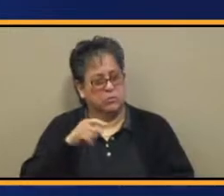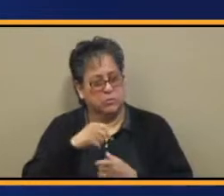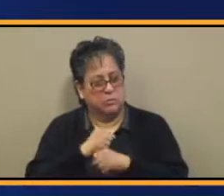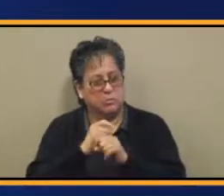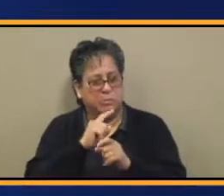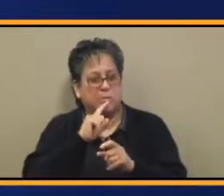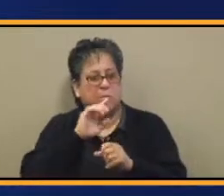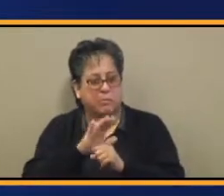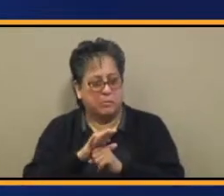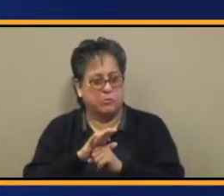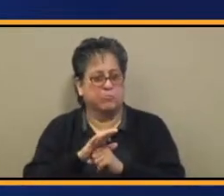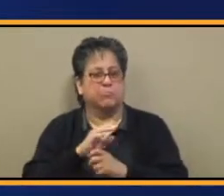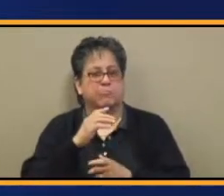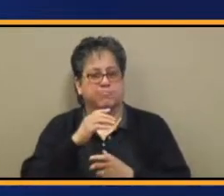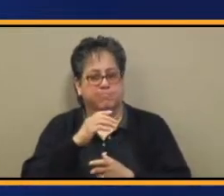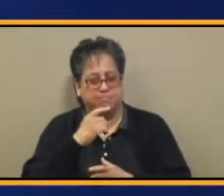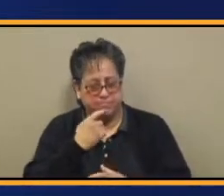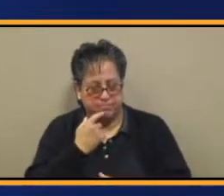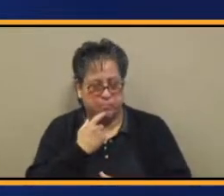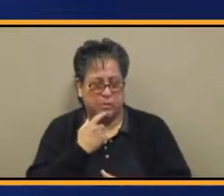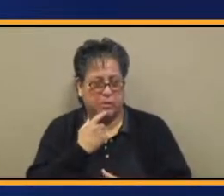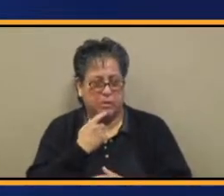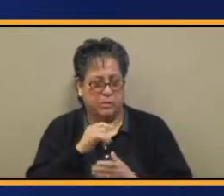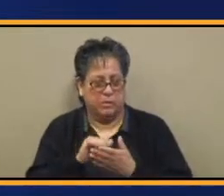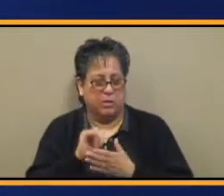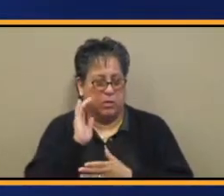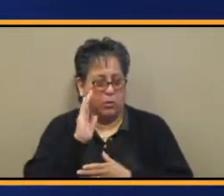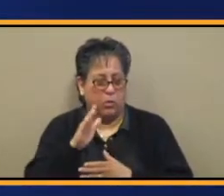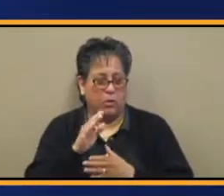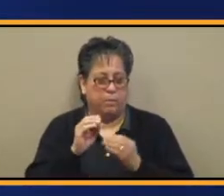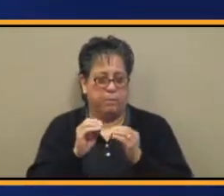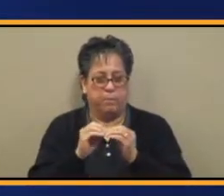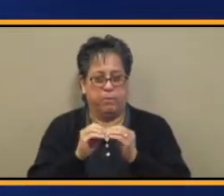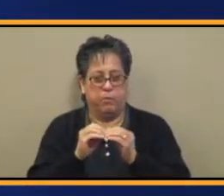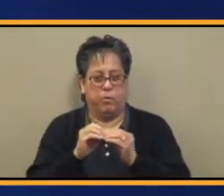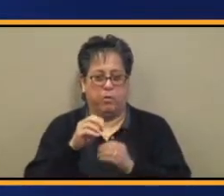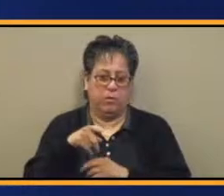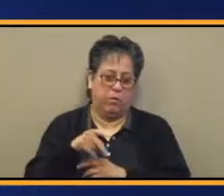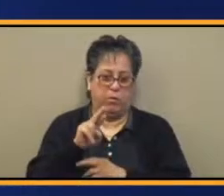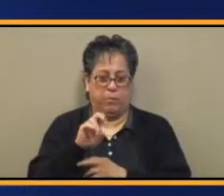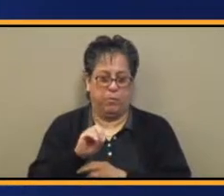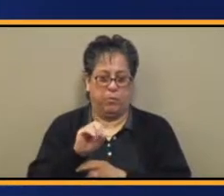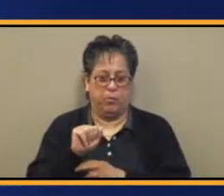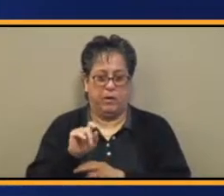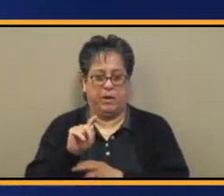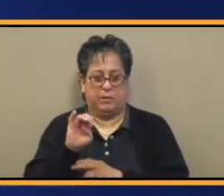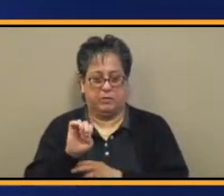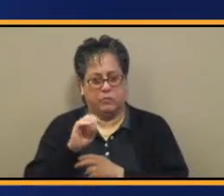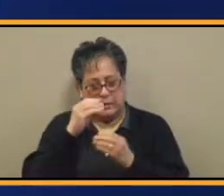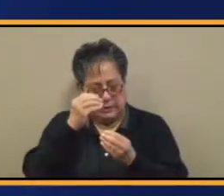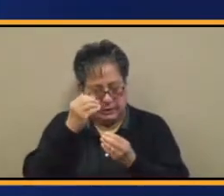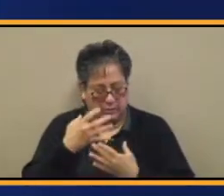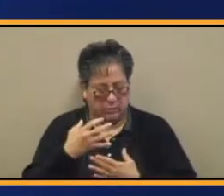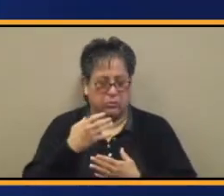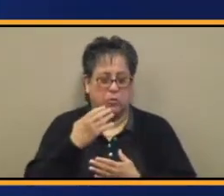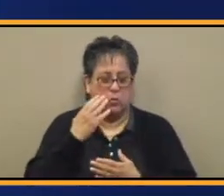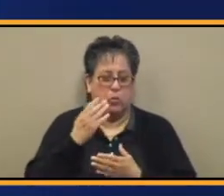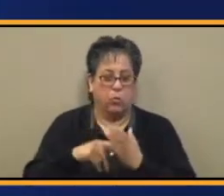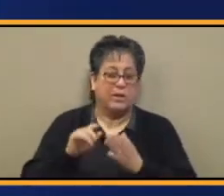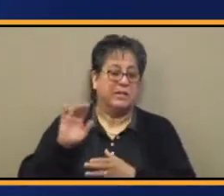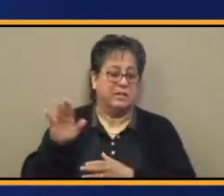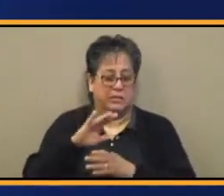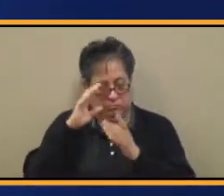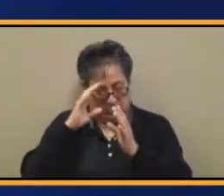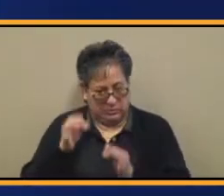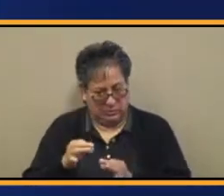Acevedo that he would start being more proactive and letting us know what their actions are and